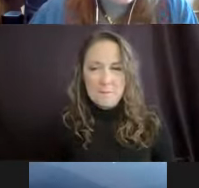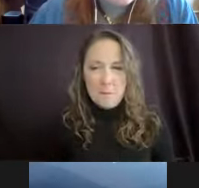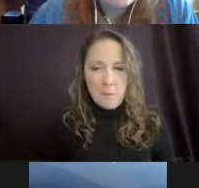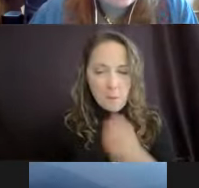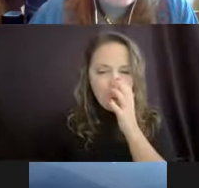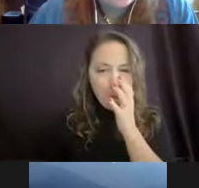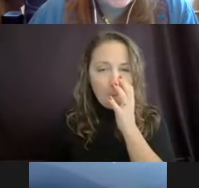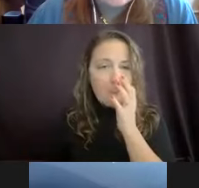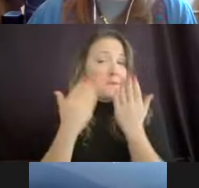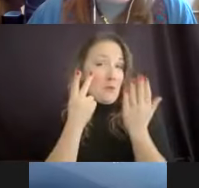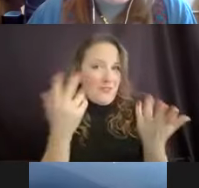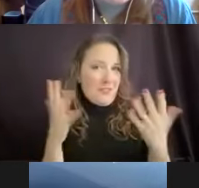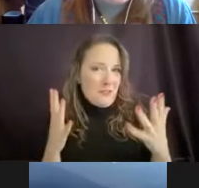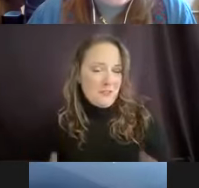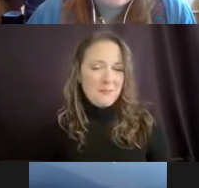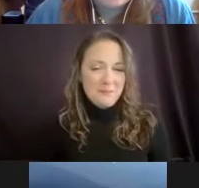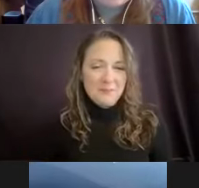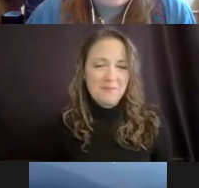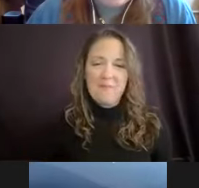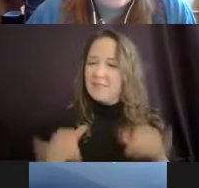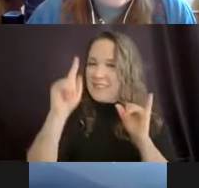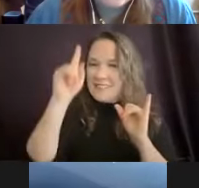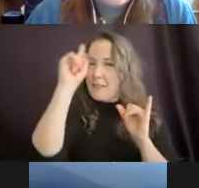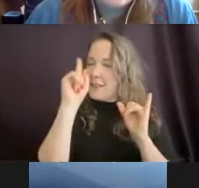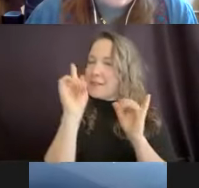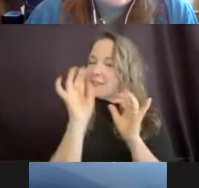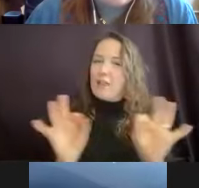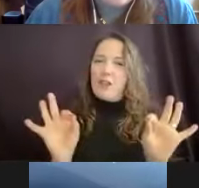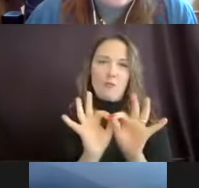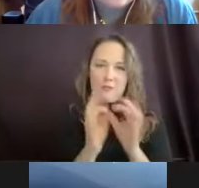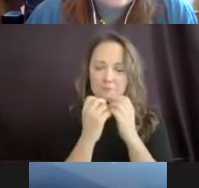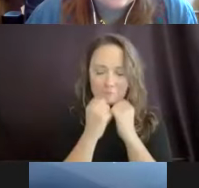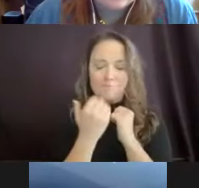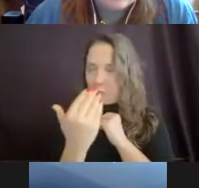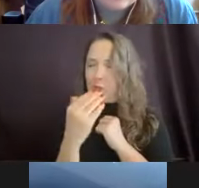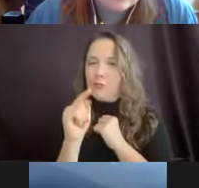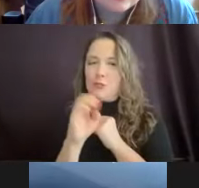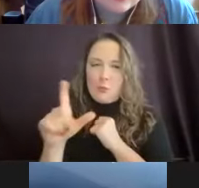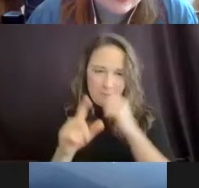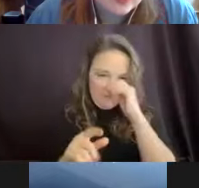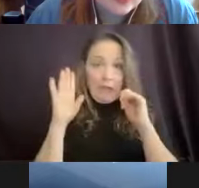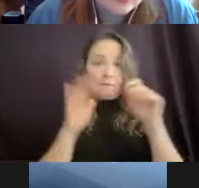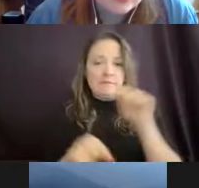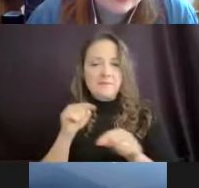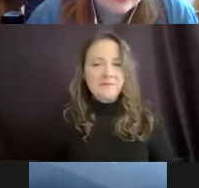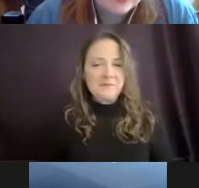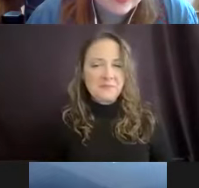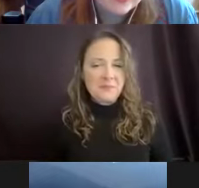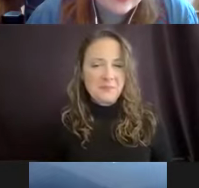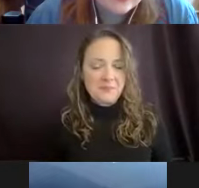You may have seen this before. I still think it's a really valuable tool. Yep. Yep.